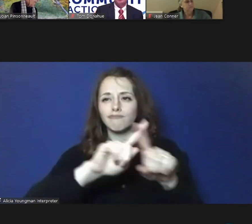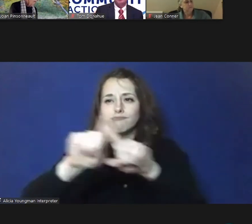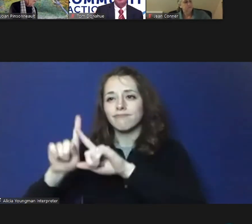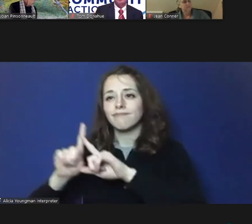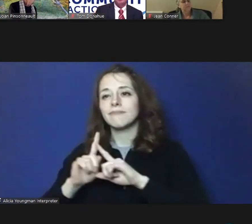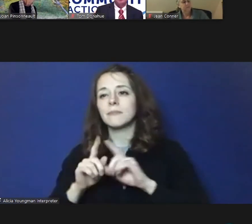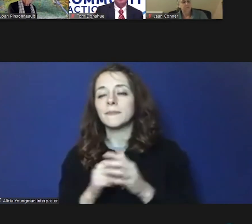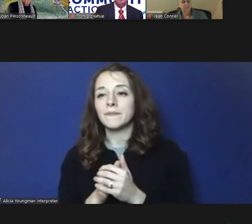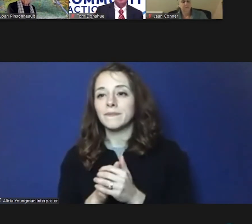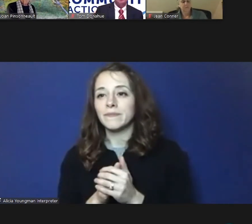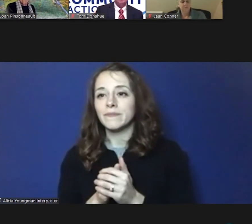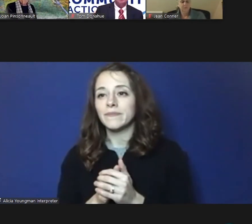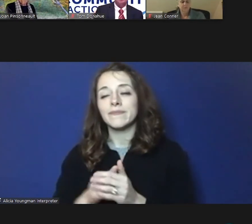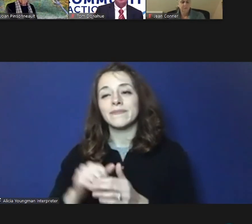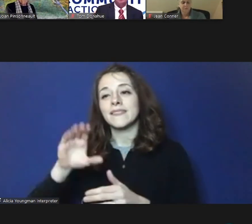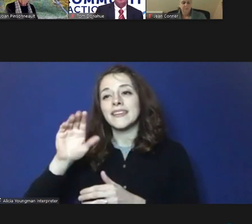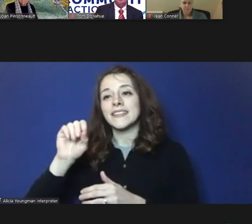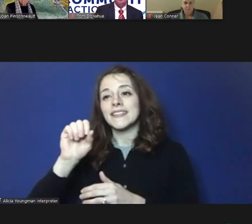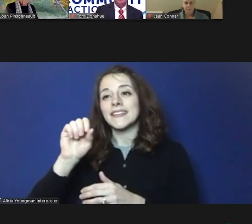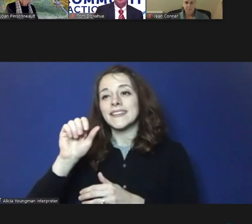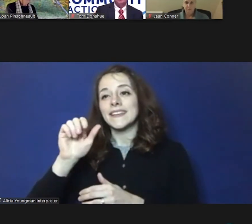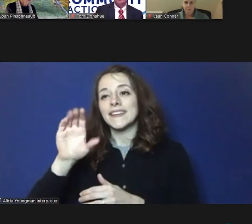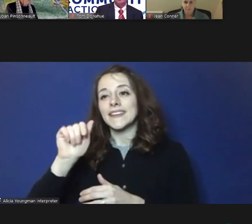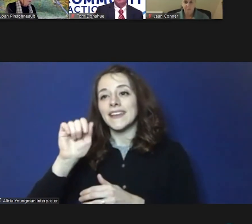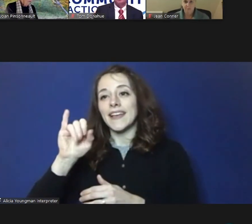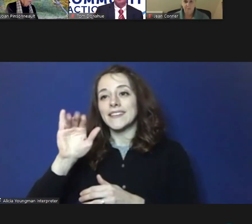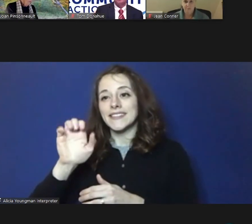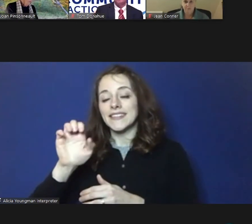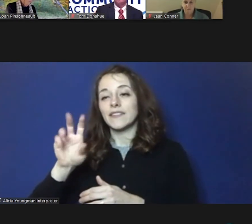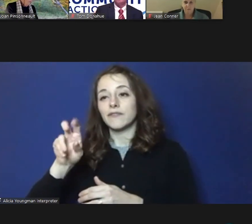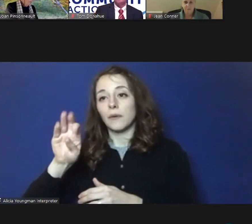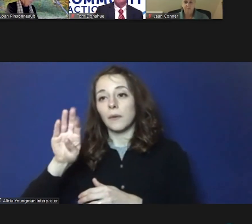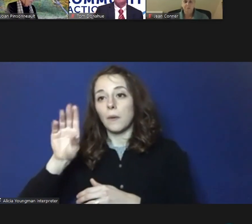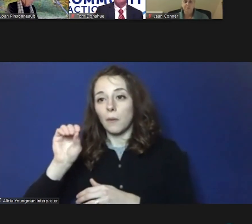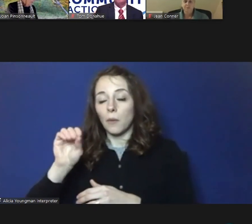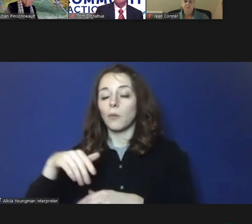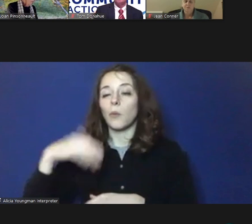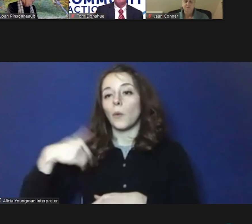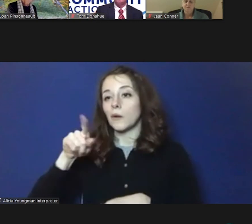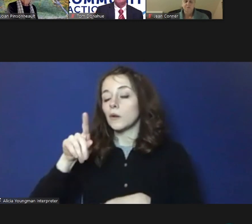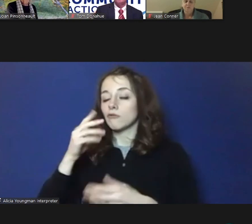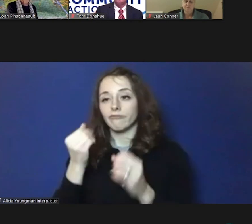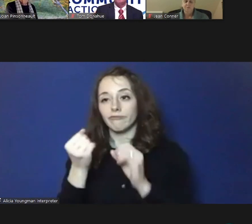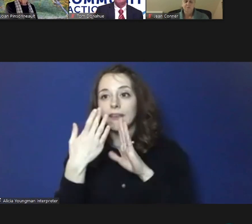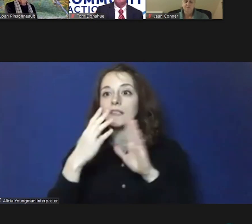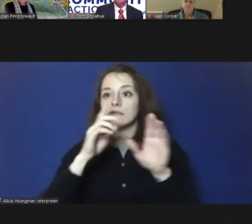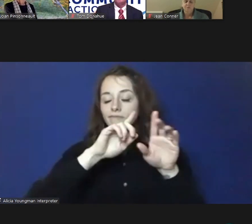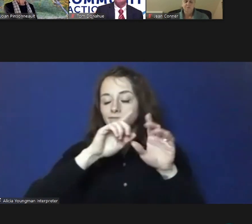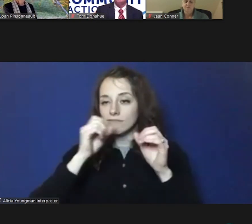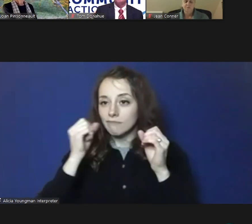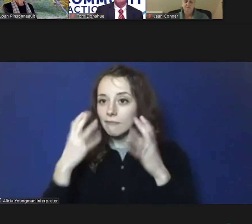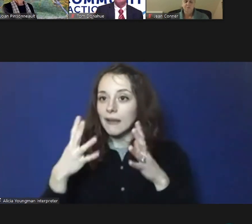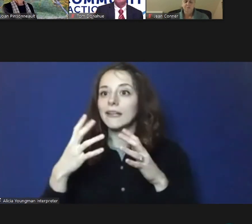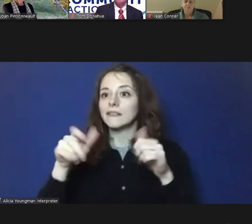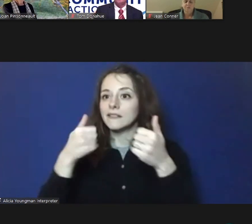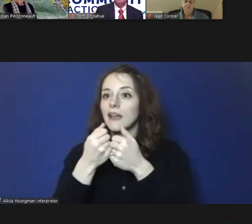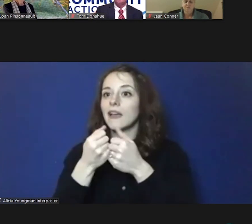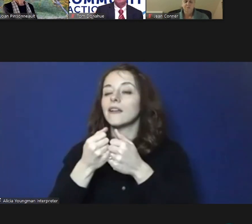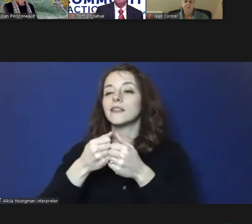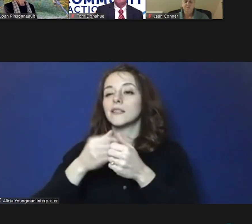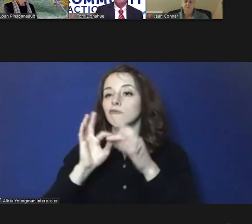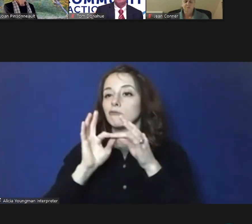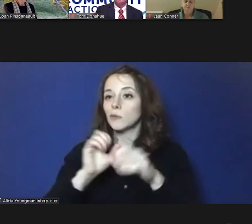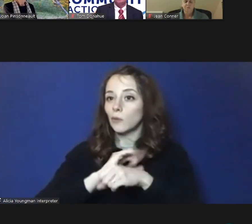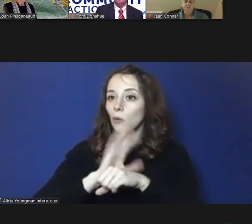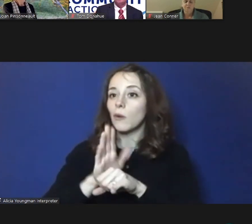Barbeau, somehow you and your team have navigated all of the obstacles raised by COVID and enabled unbelievably high